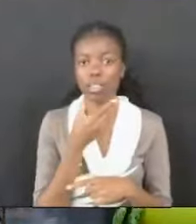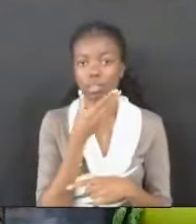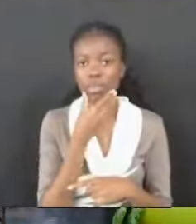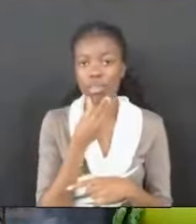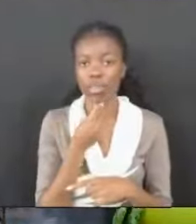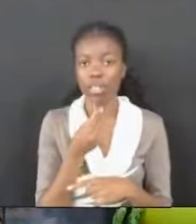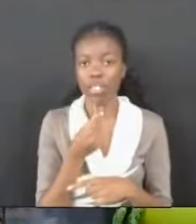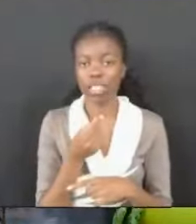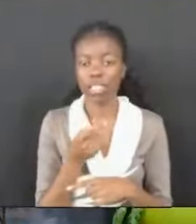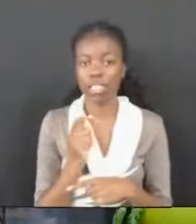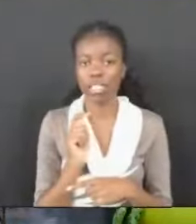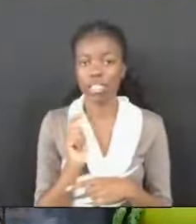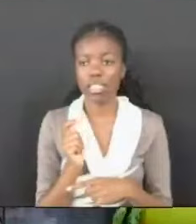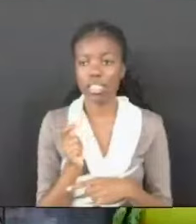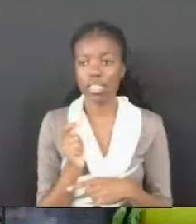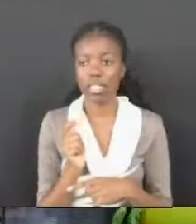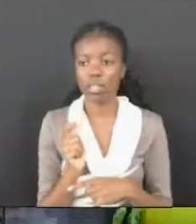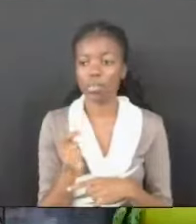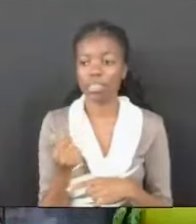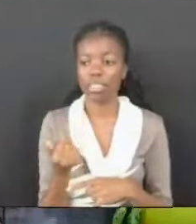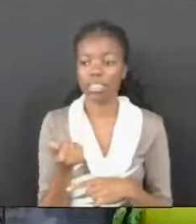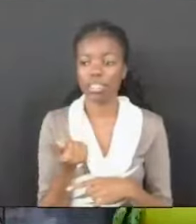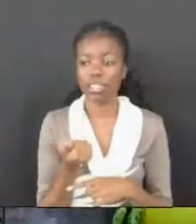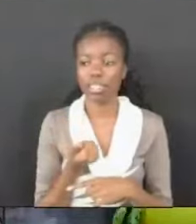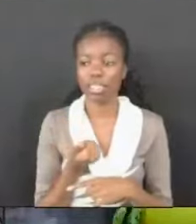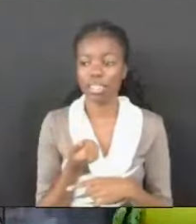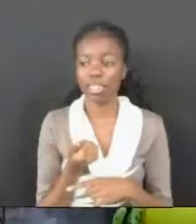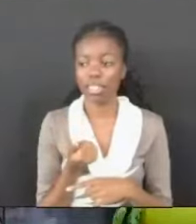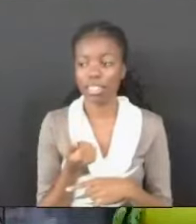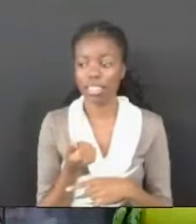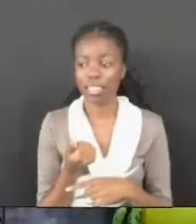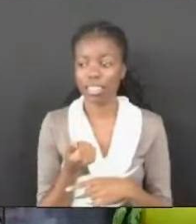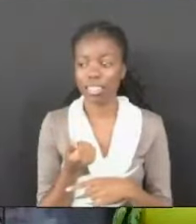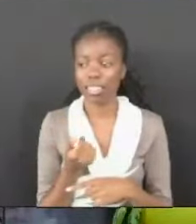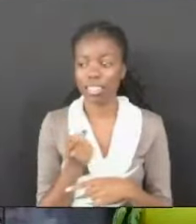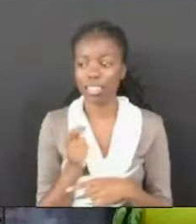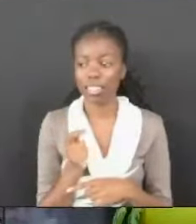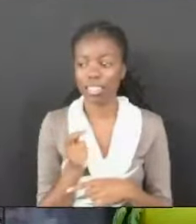Temperance, boys. Temperance, girls.